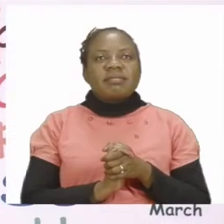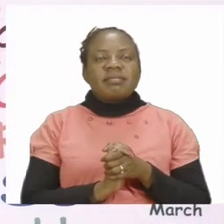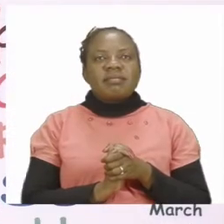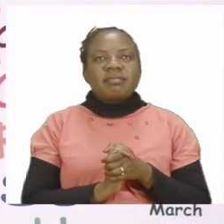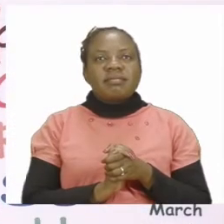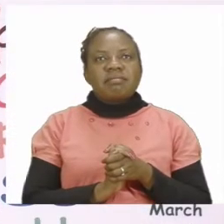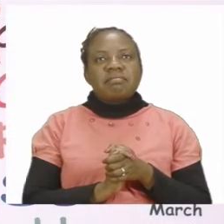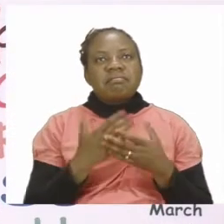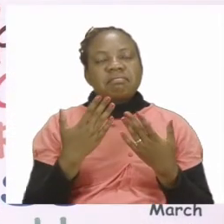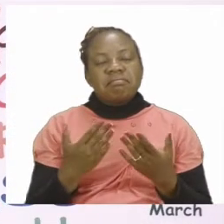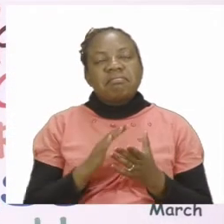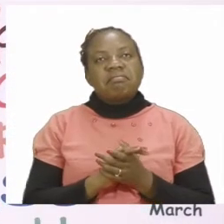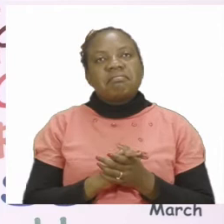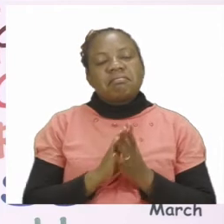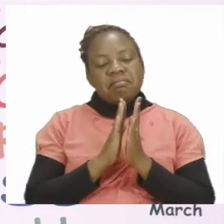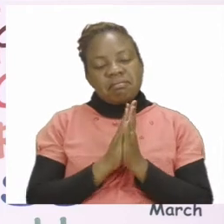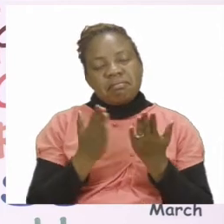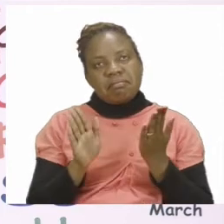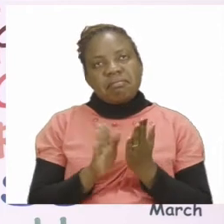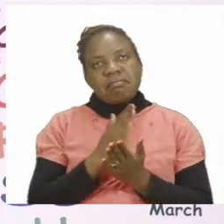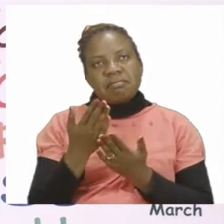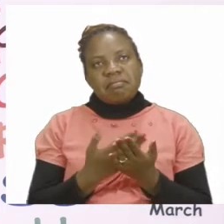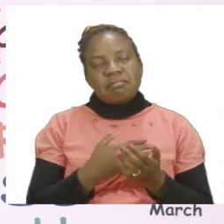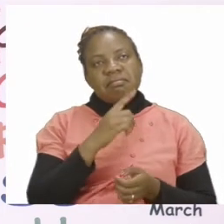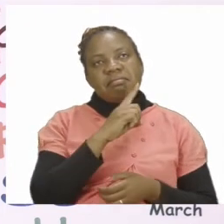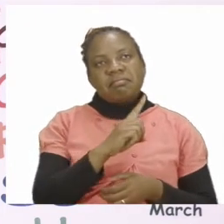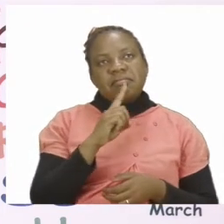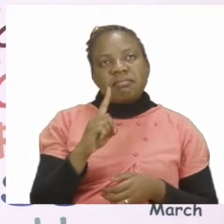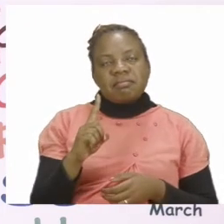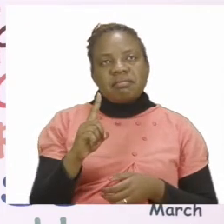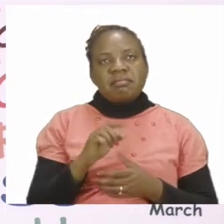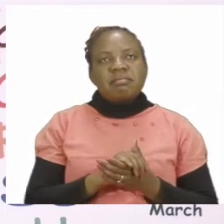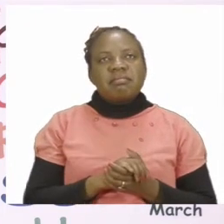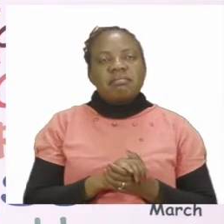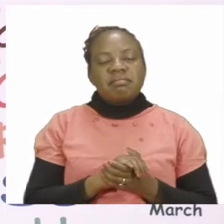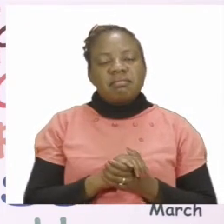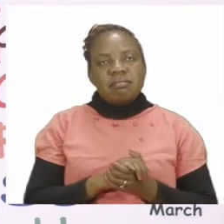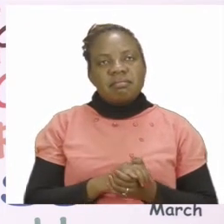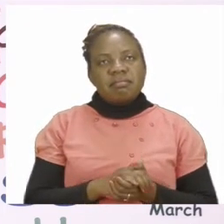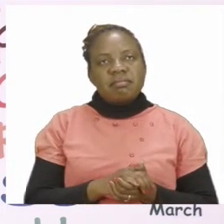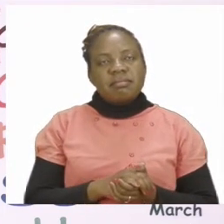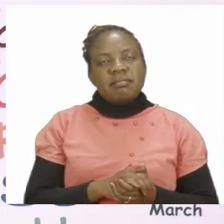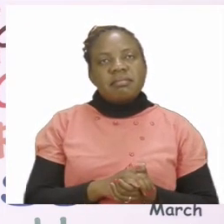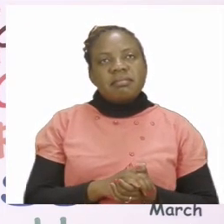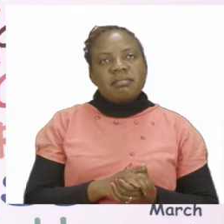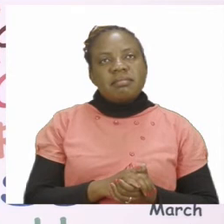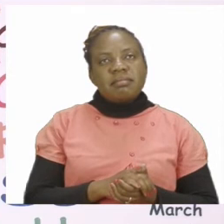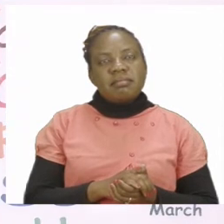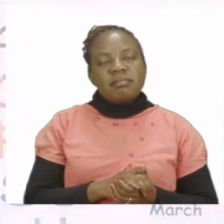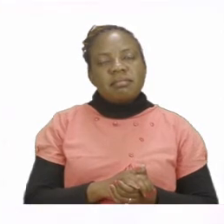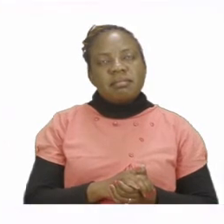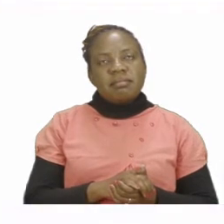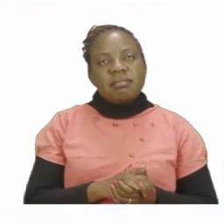For this part of our lesson, let's go to page 11 in our booklets. Now